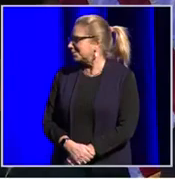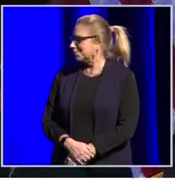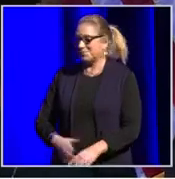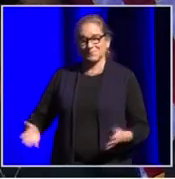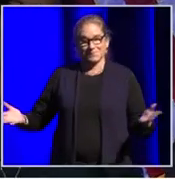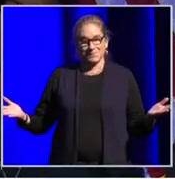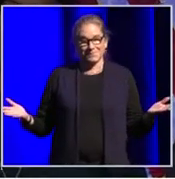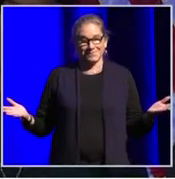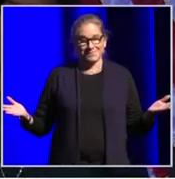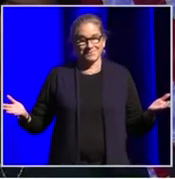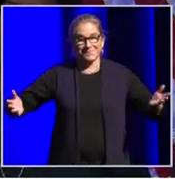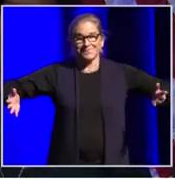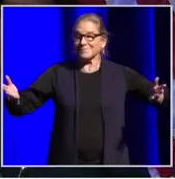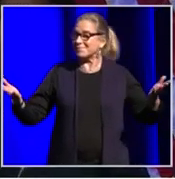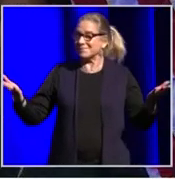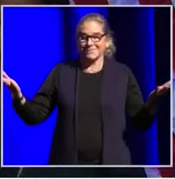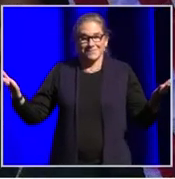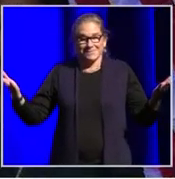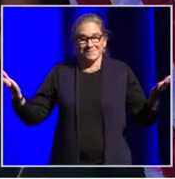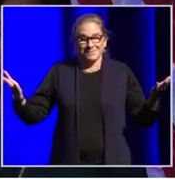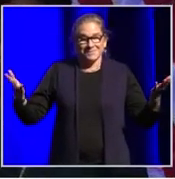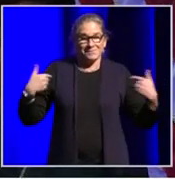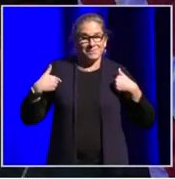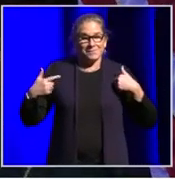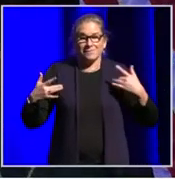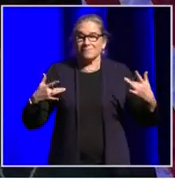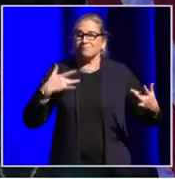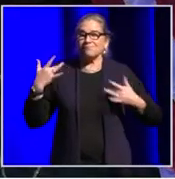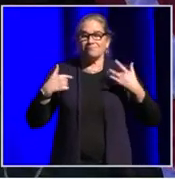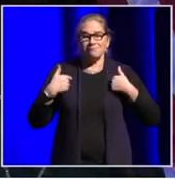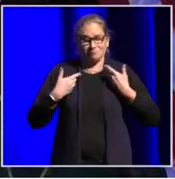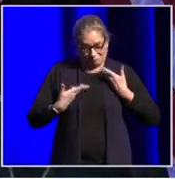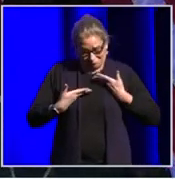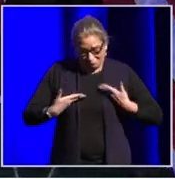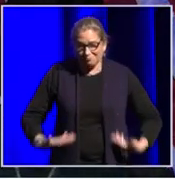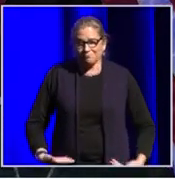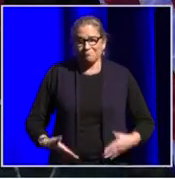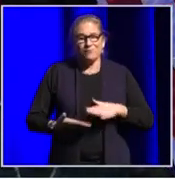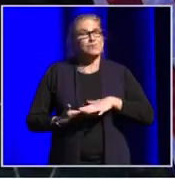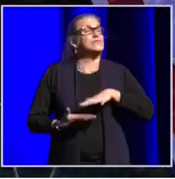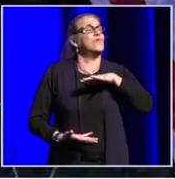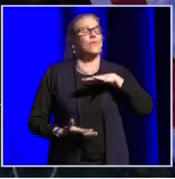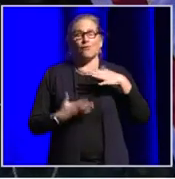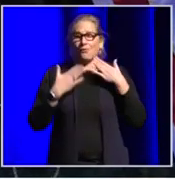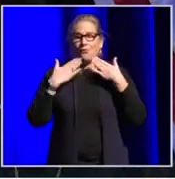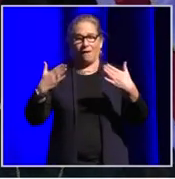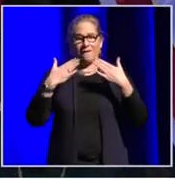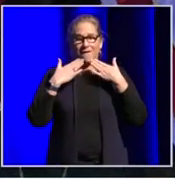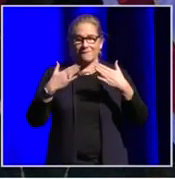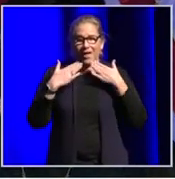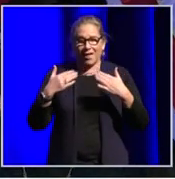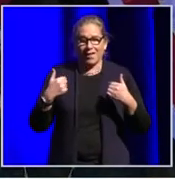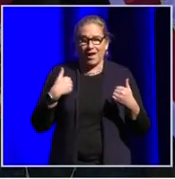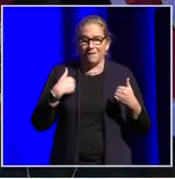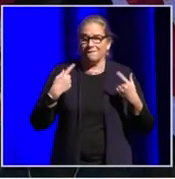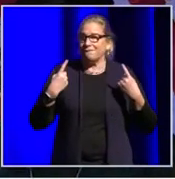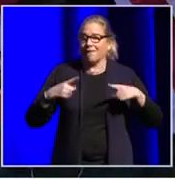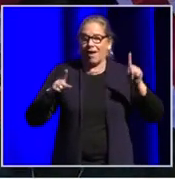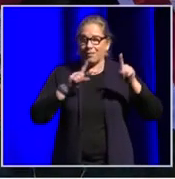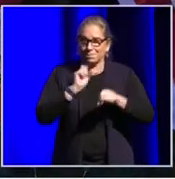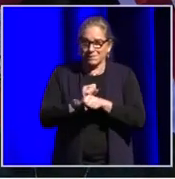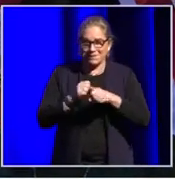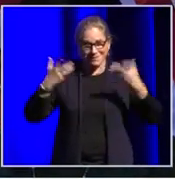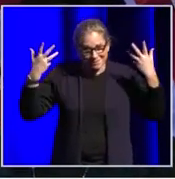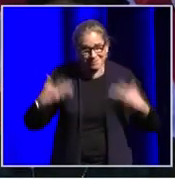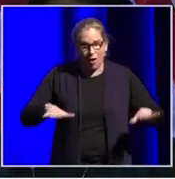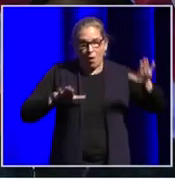I am so grateful and excited to take that oath. It is an honor to embark on